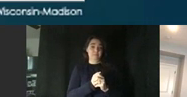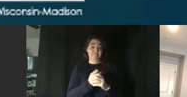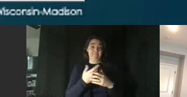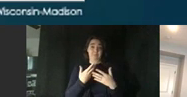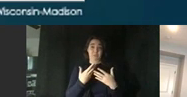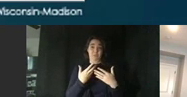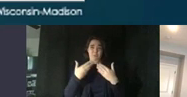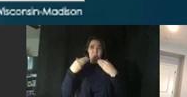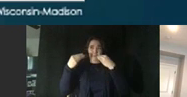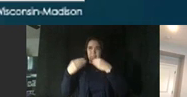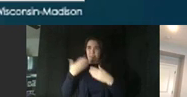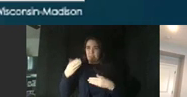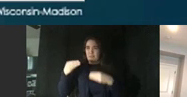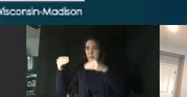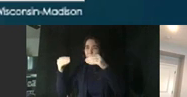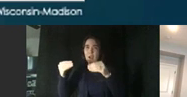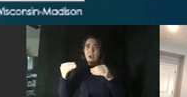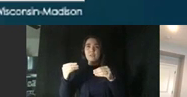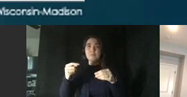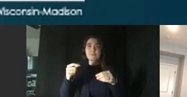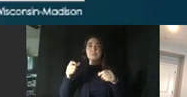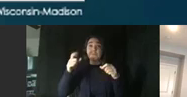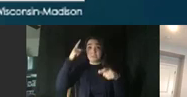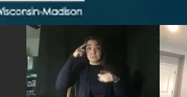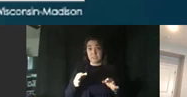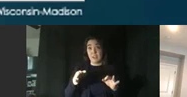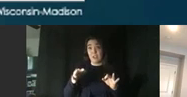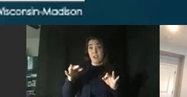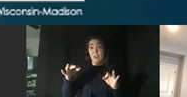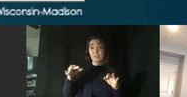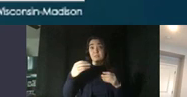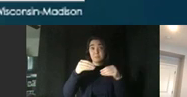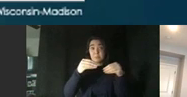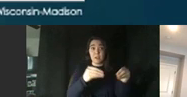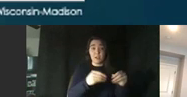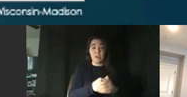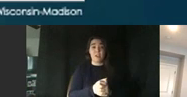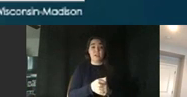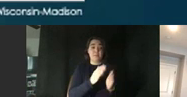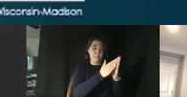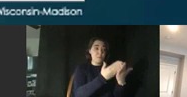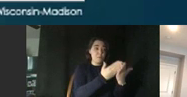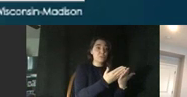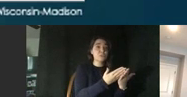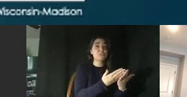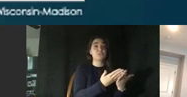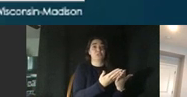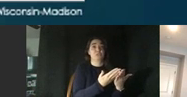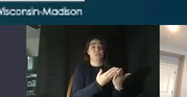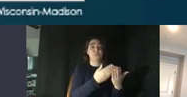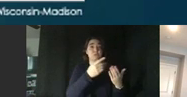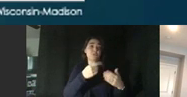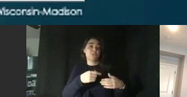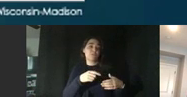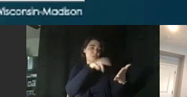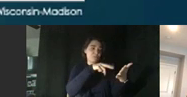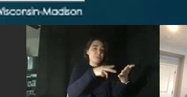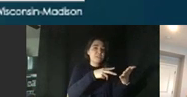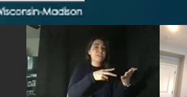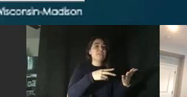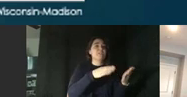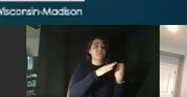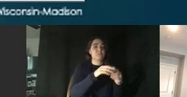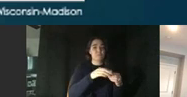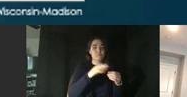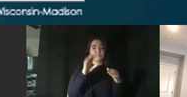know, we get to choose the books that we want to read. We get to choose the books we want to read to our children. So we have that power